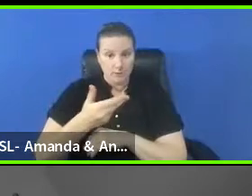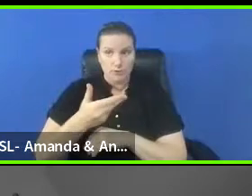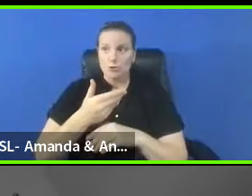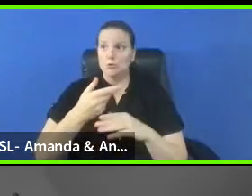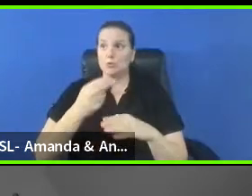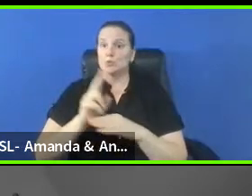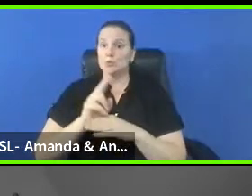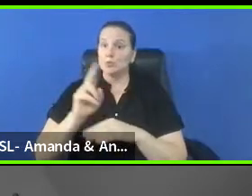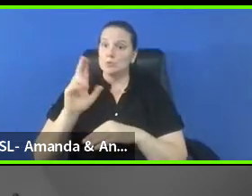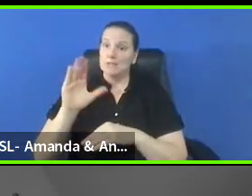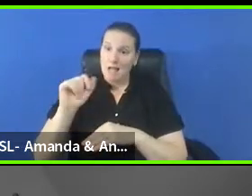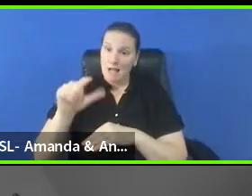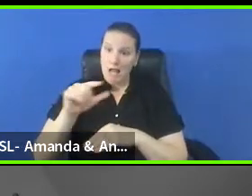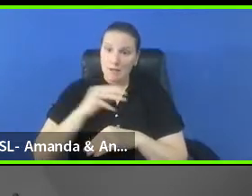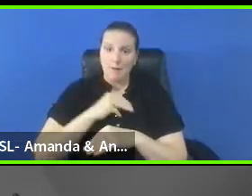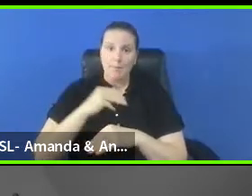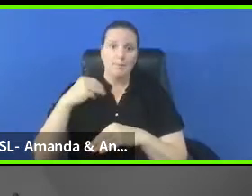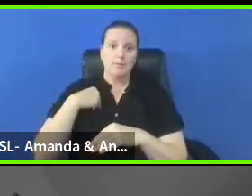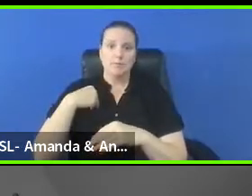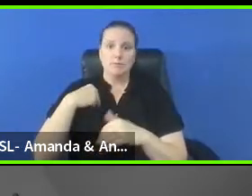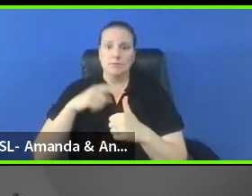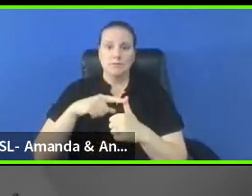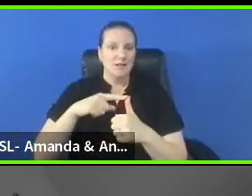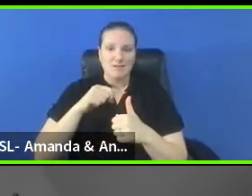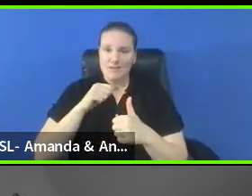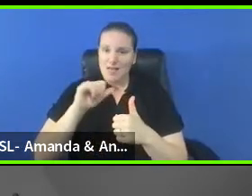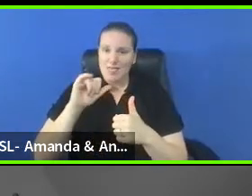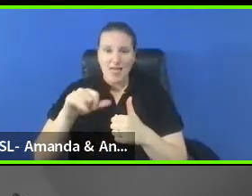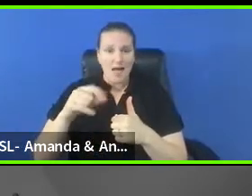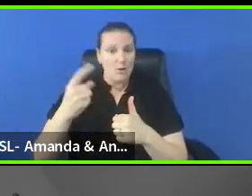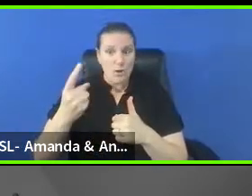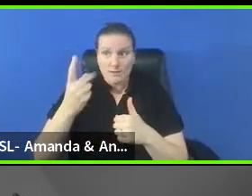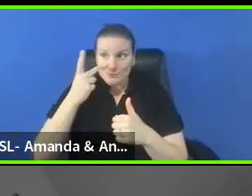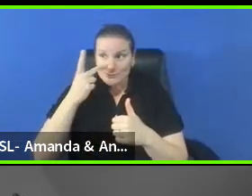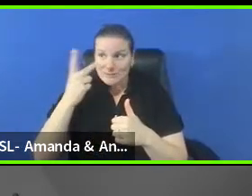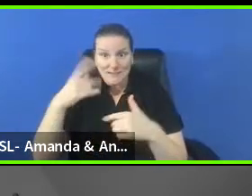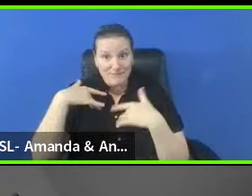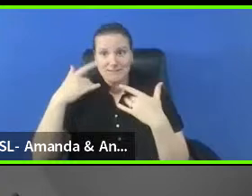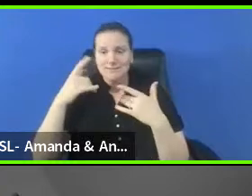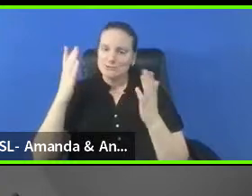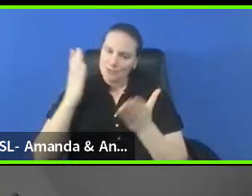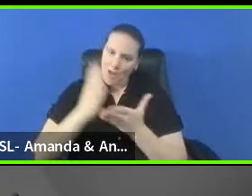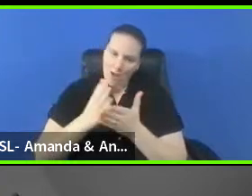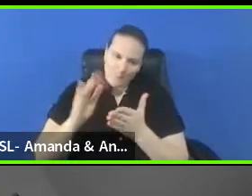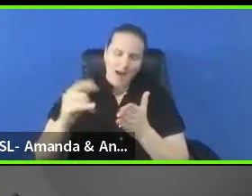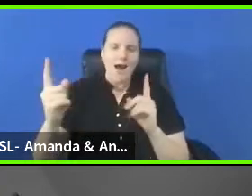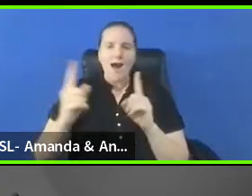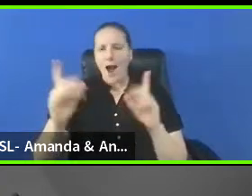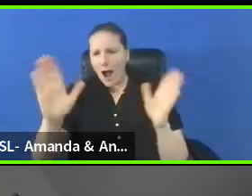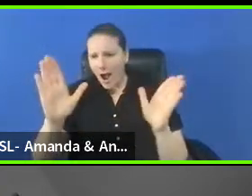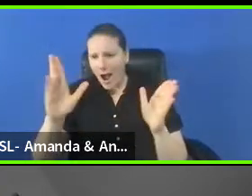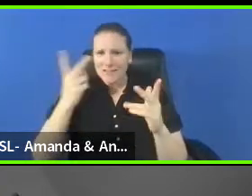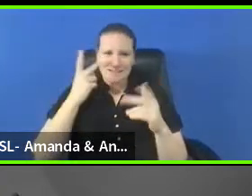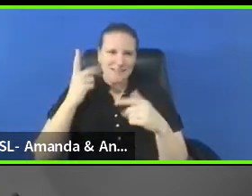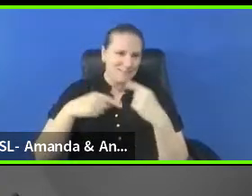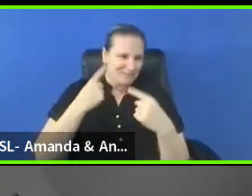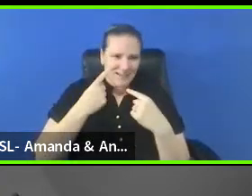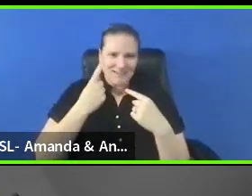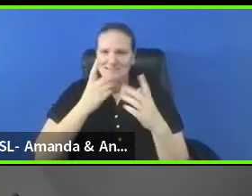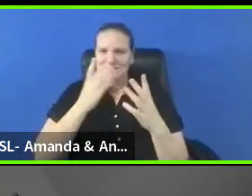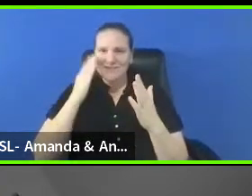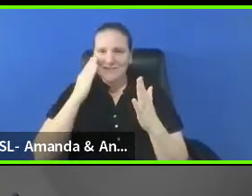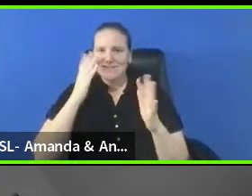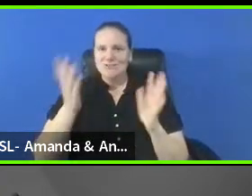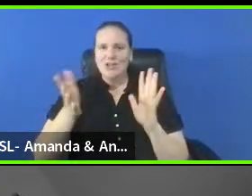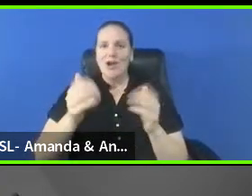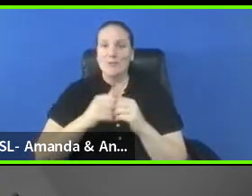as CAG members that if you see us at one of these events, please stop by and say hi. It is really nice to see familiar faces as well as talk to